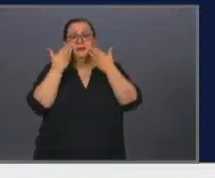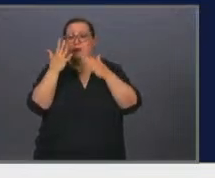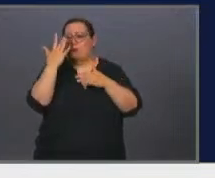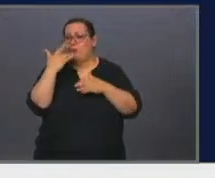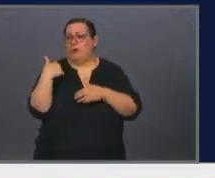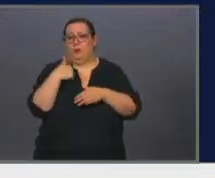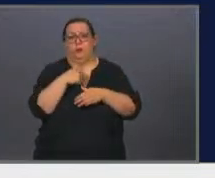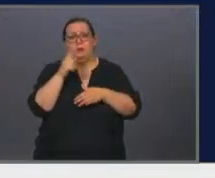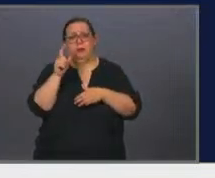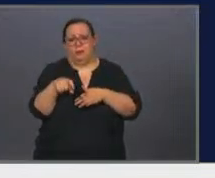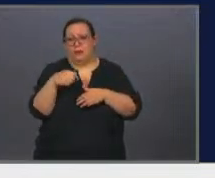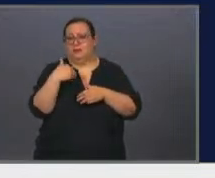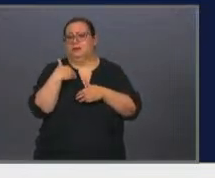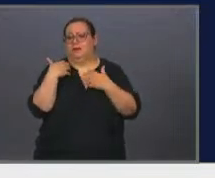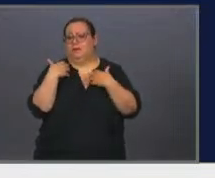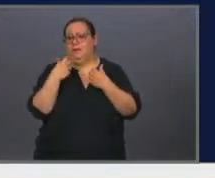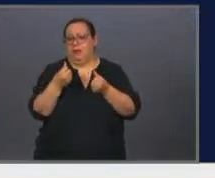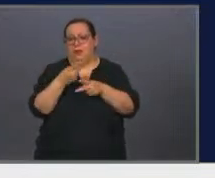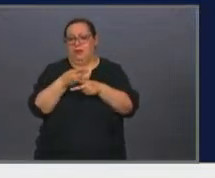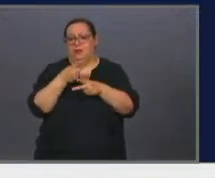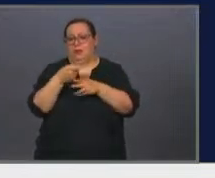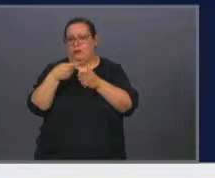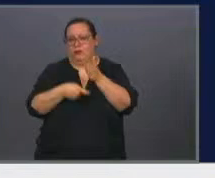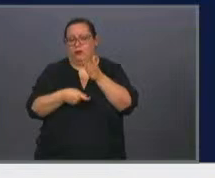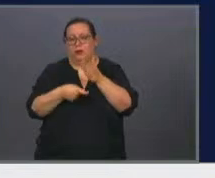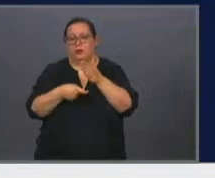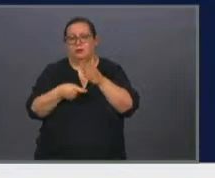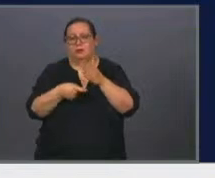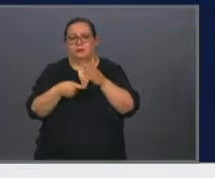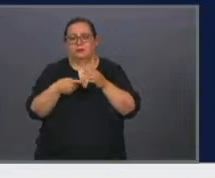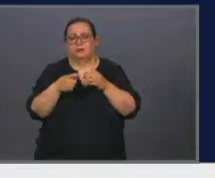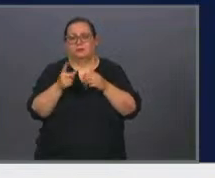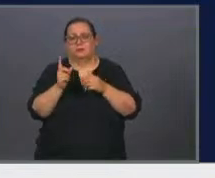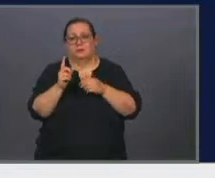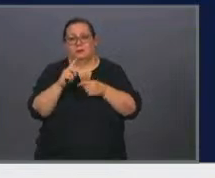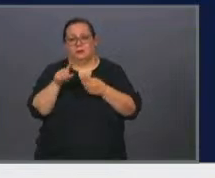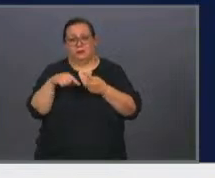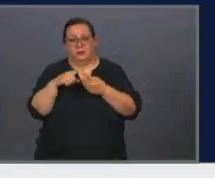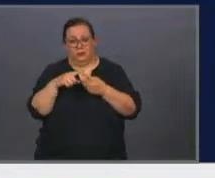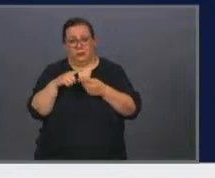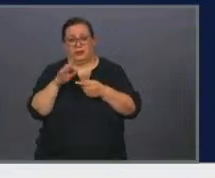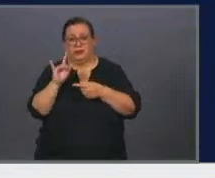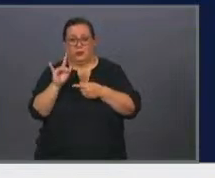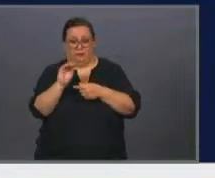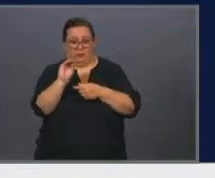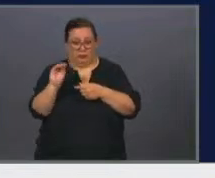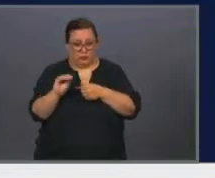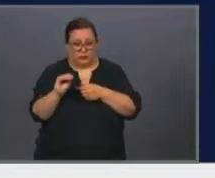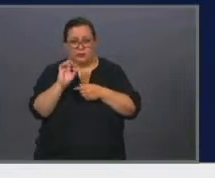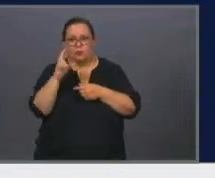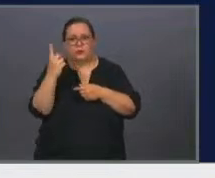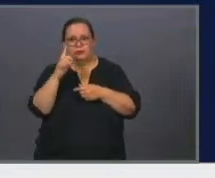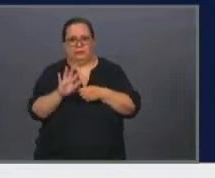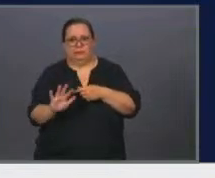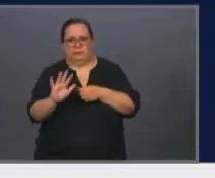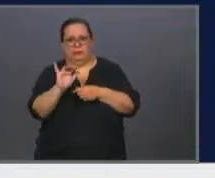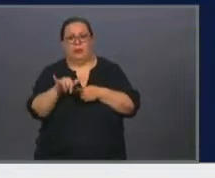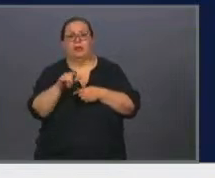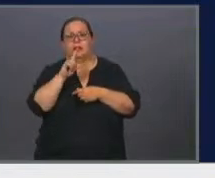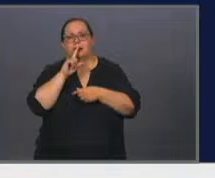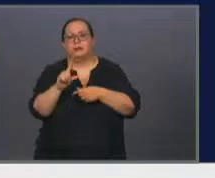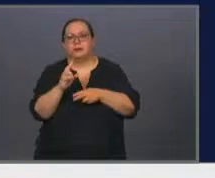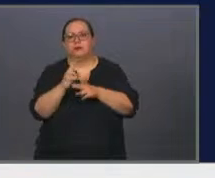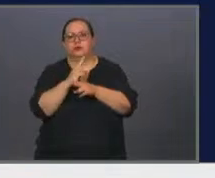have healthcare costs where 25% or approaching that is consumed